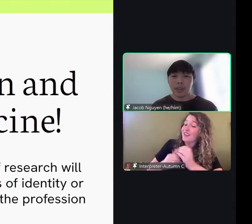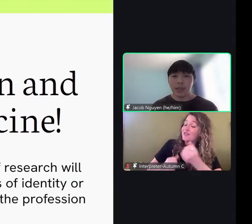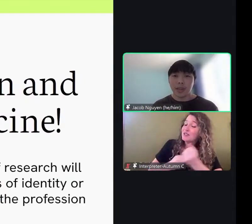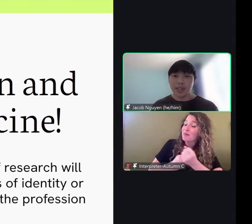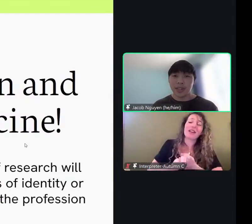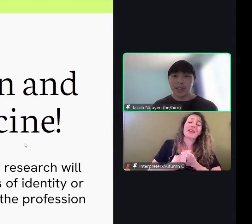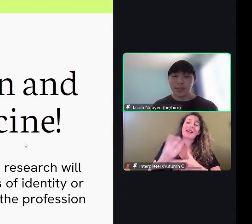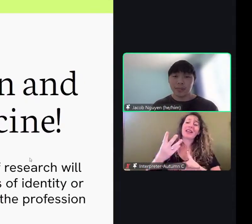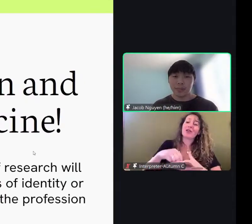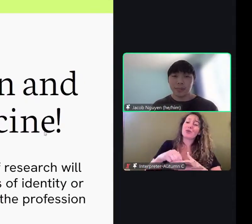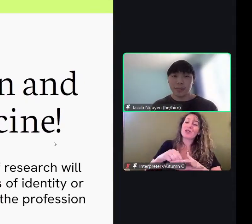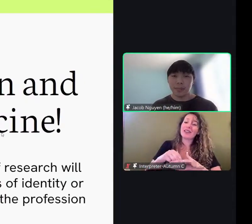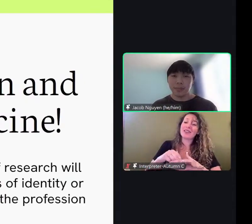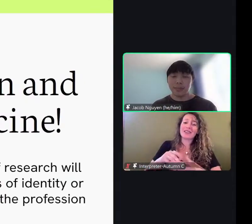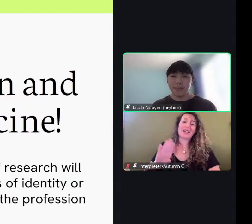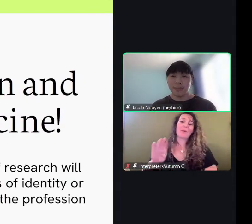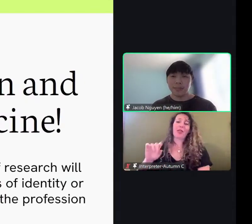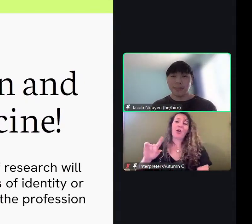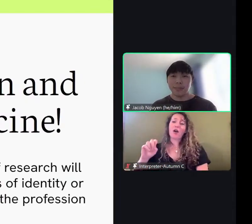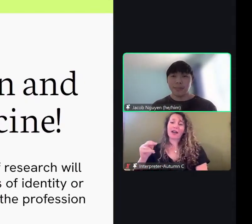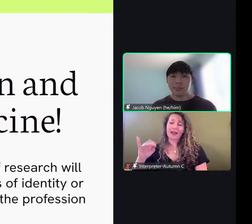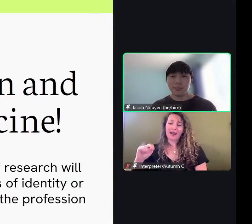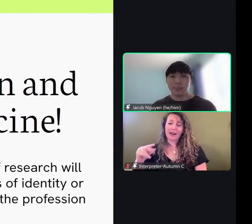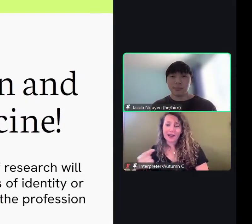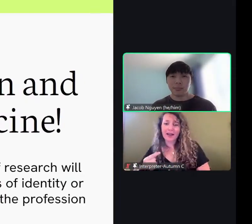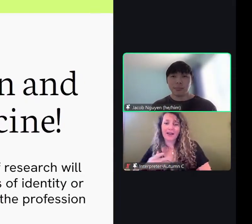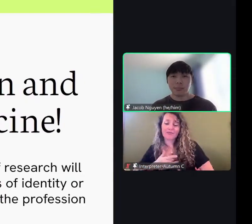inclusion and belonging in medicine.